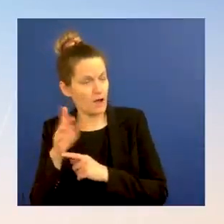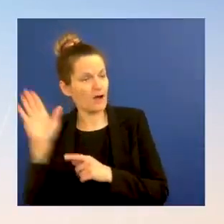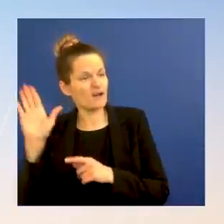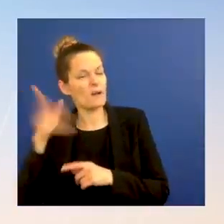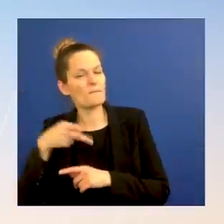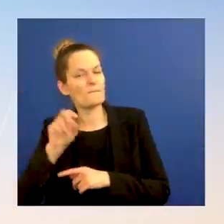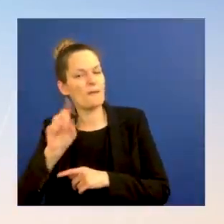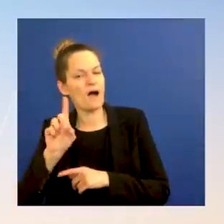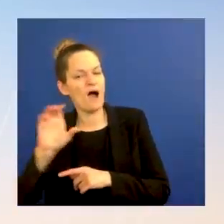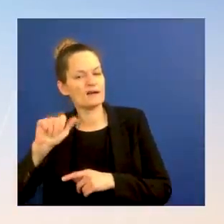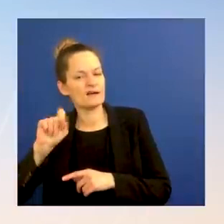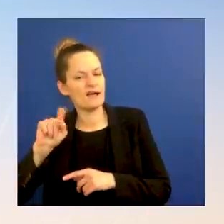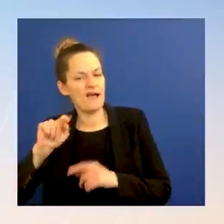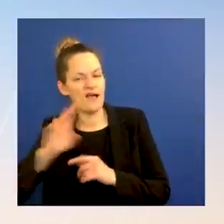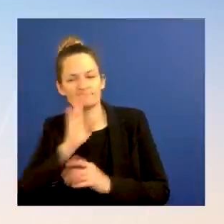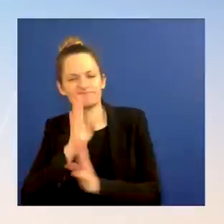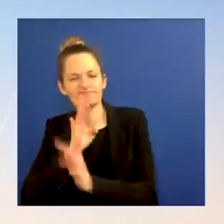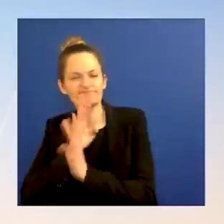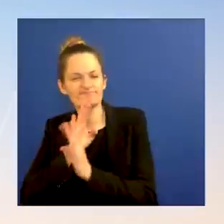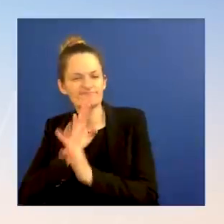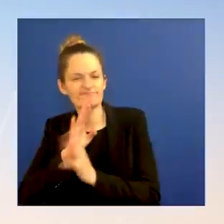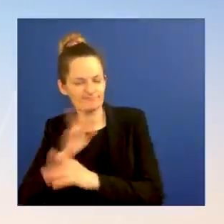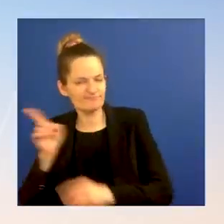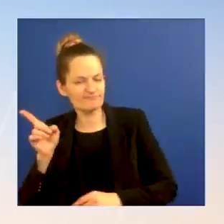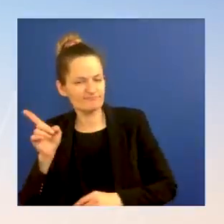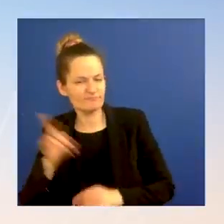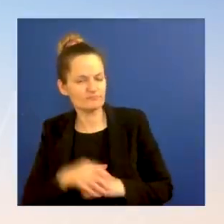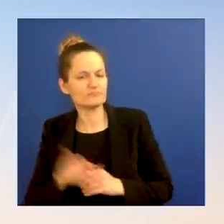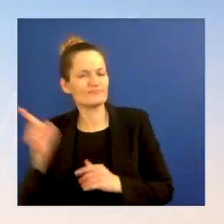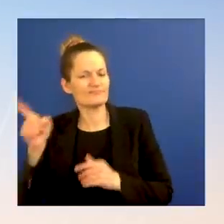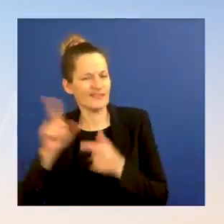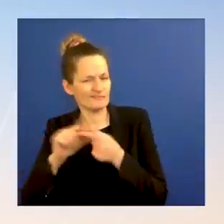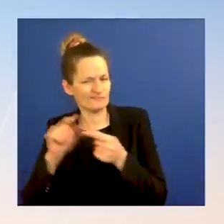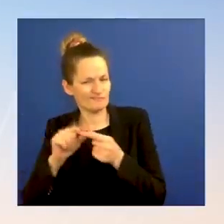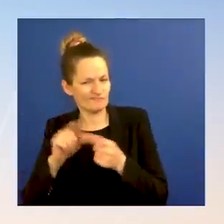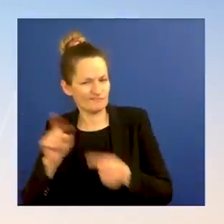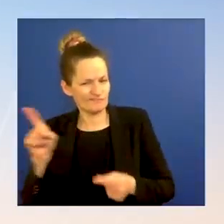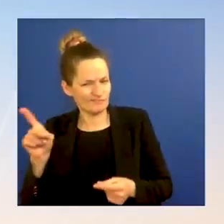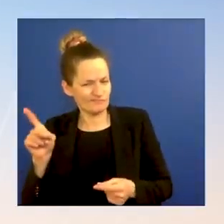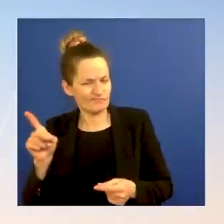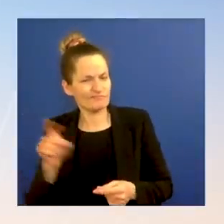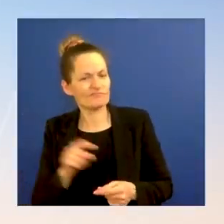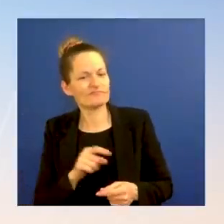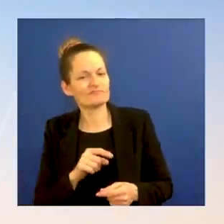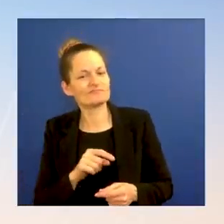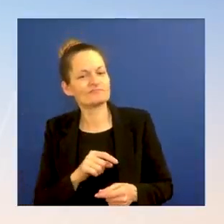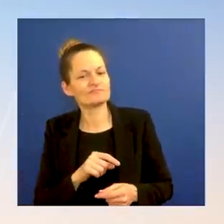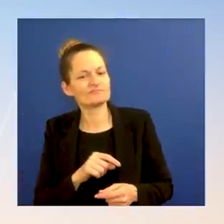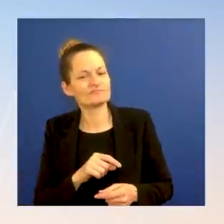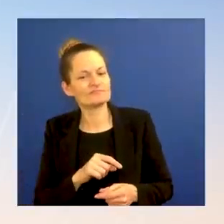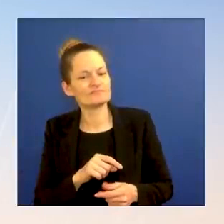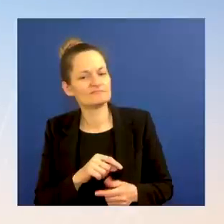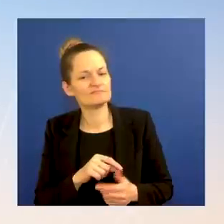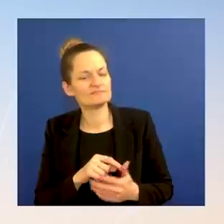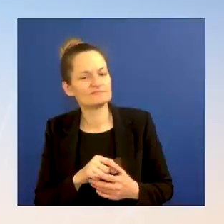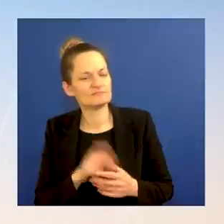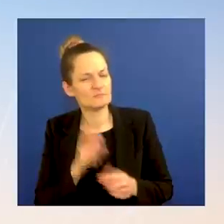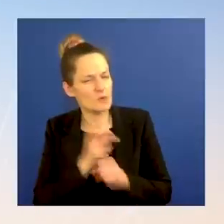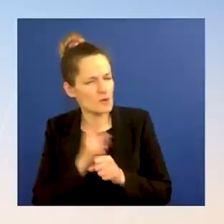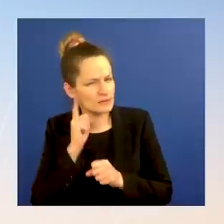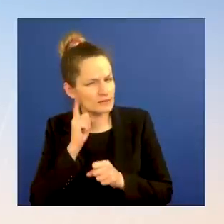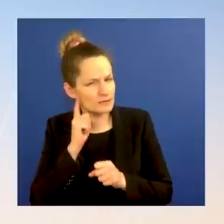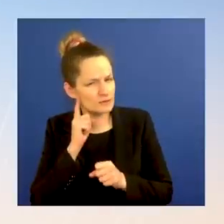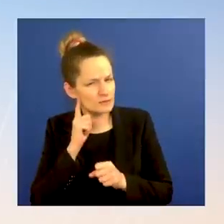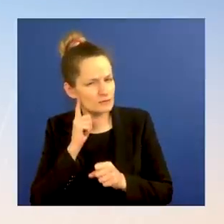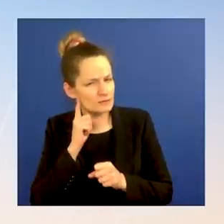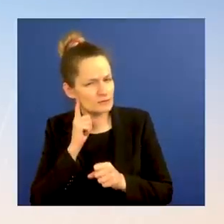in May. Mm-hmm. What can you tell us about that? When can we expect a decision? And is he looking at another 90-day extension? I certainly understand